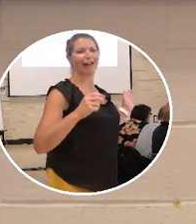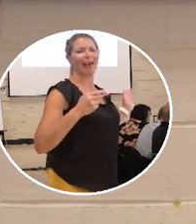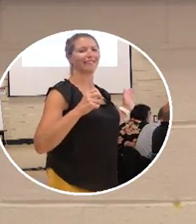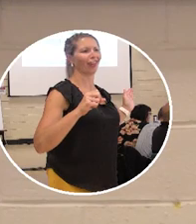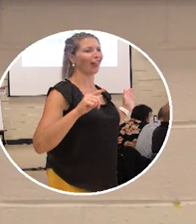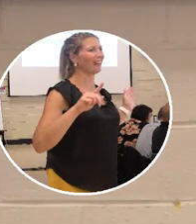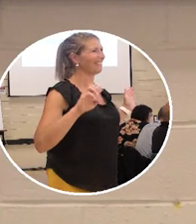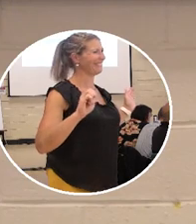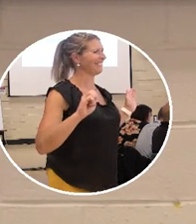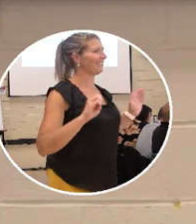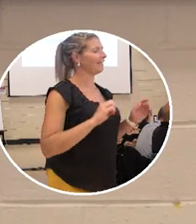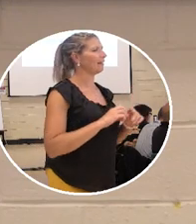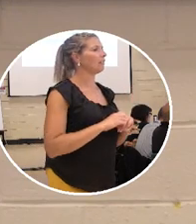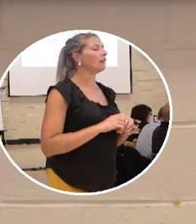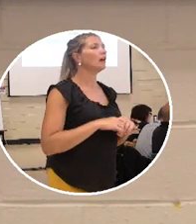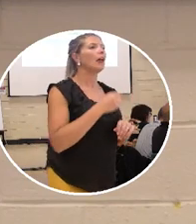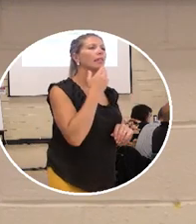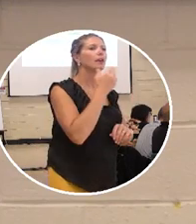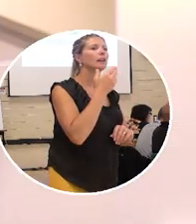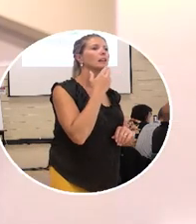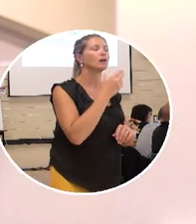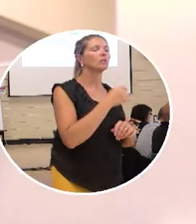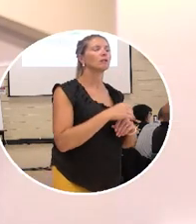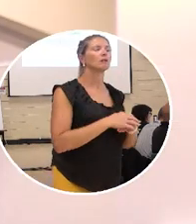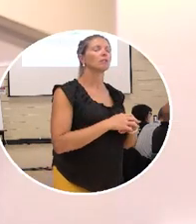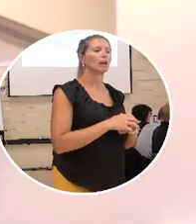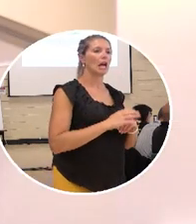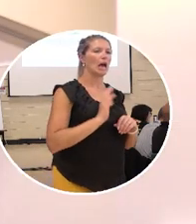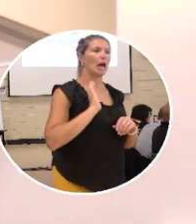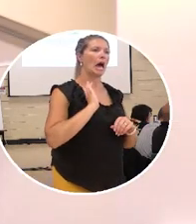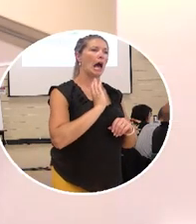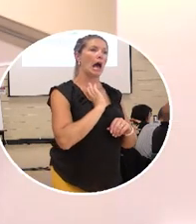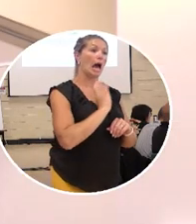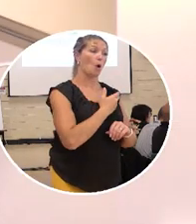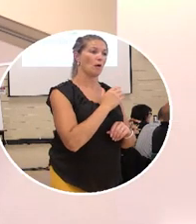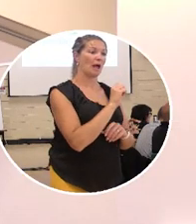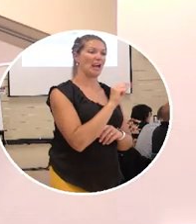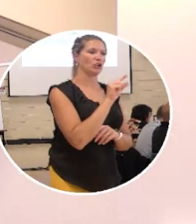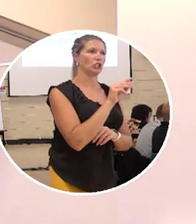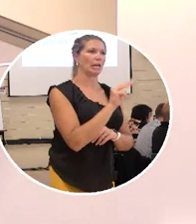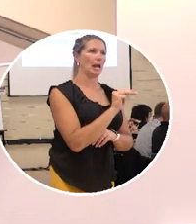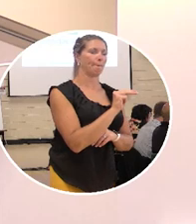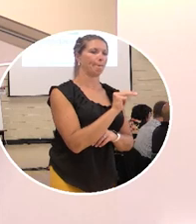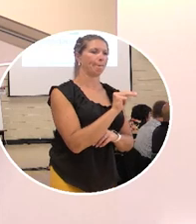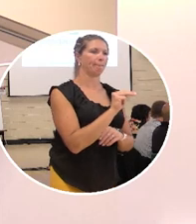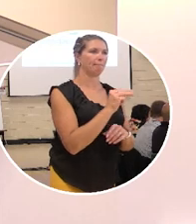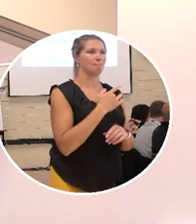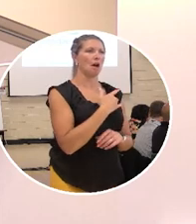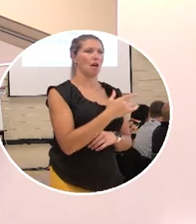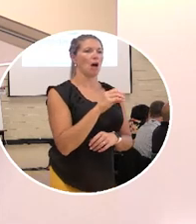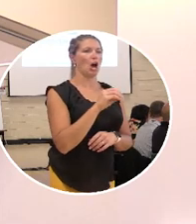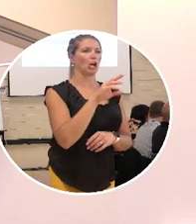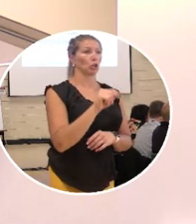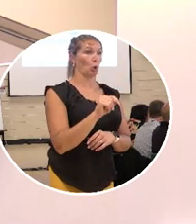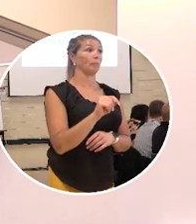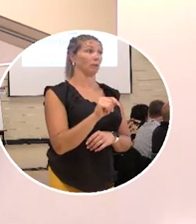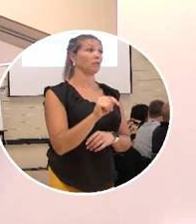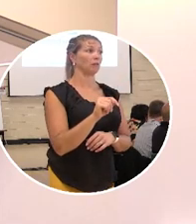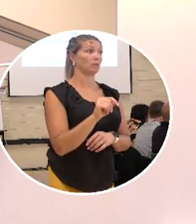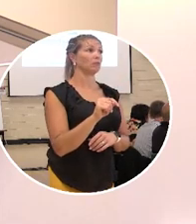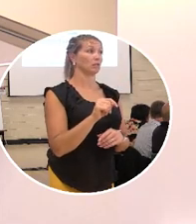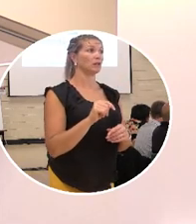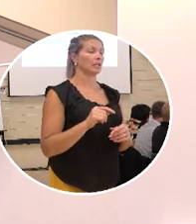you outline in the request that our AGM is in October, then that often sets the tone that we need a